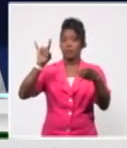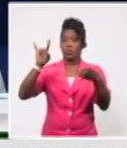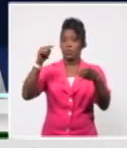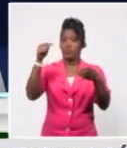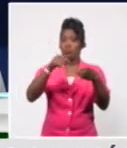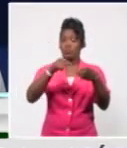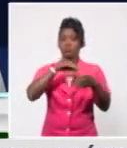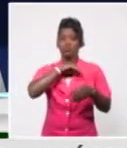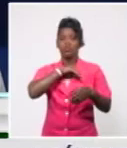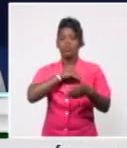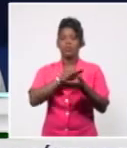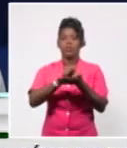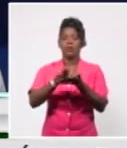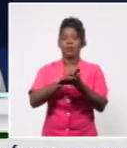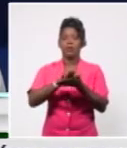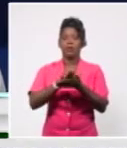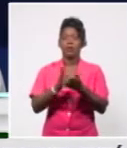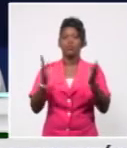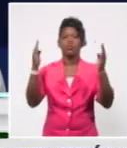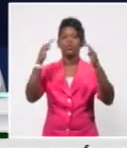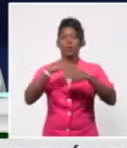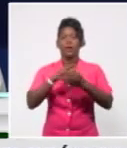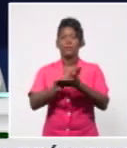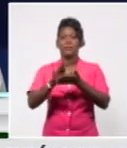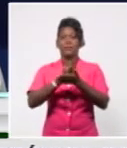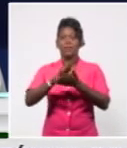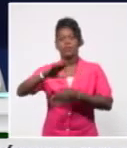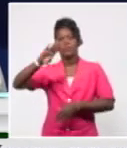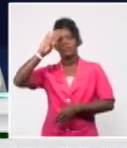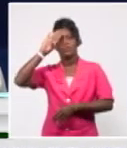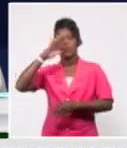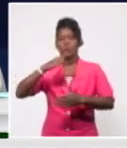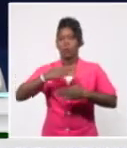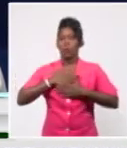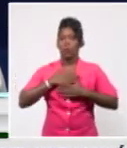59. And 2 are over the age of 60.